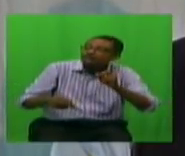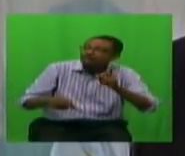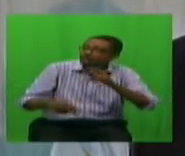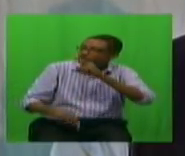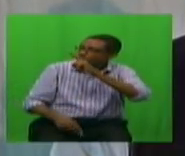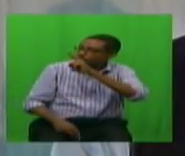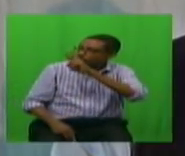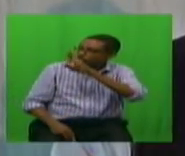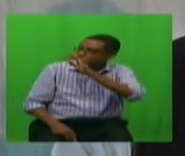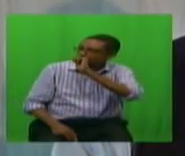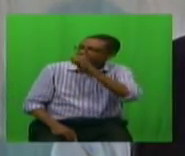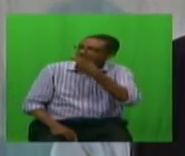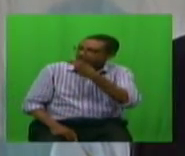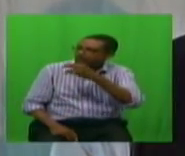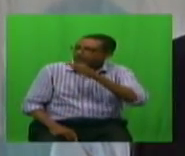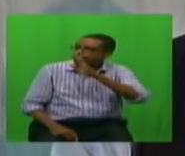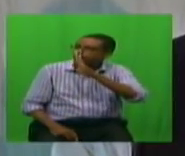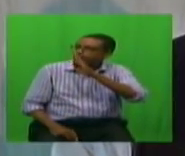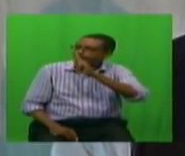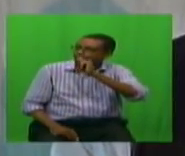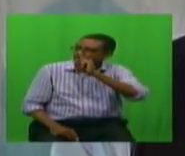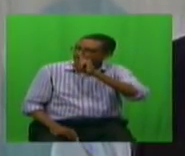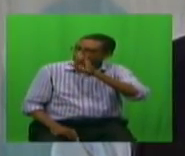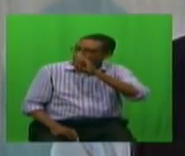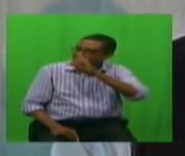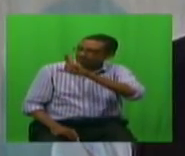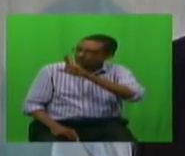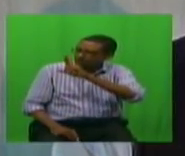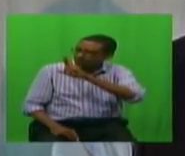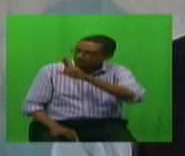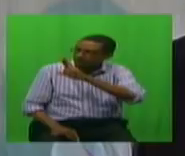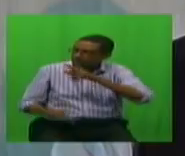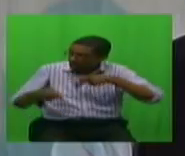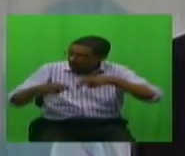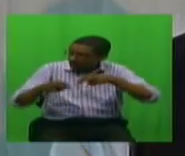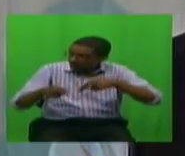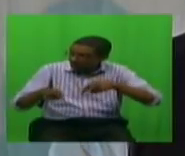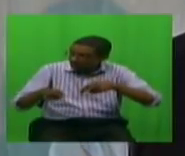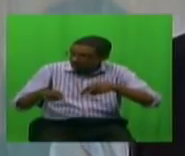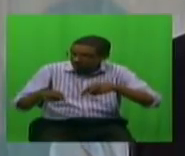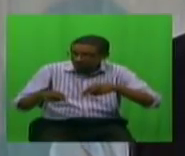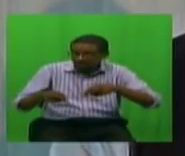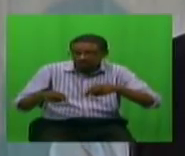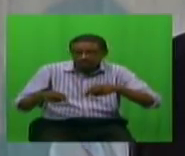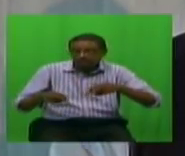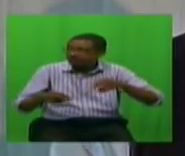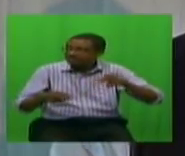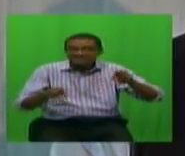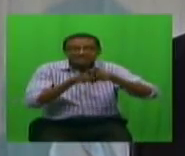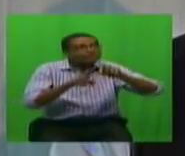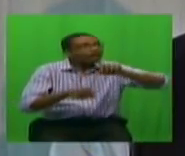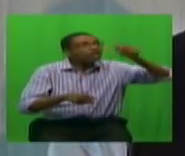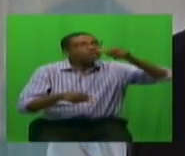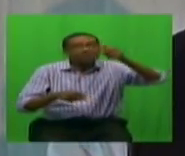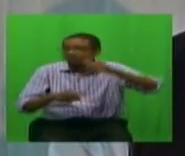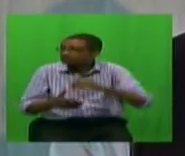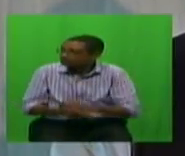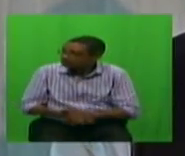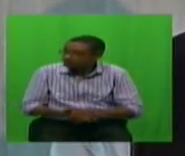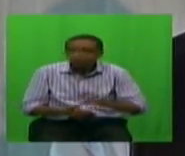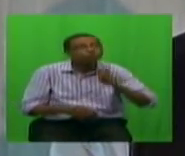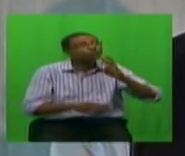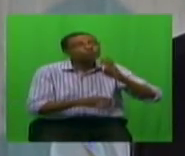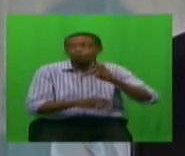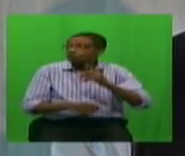Highway. What we're seeing, and it's happening all over the world, as I pointed out yesterday, you had flooding incidents in Qatar where in one